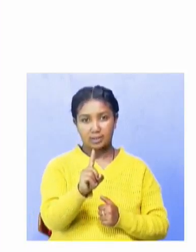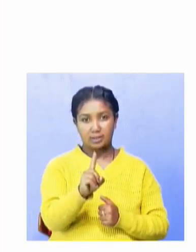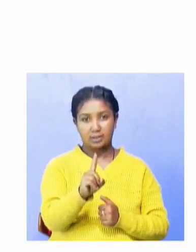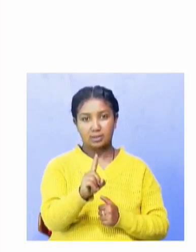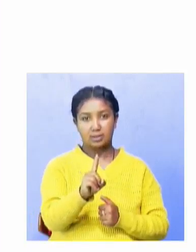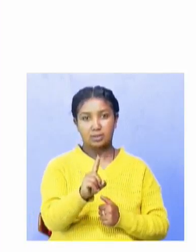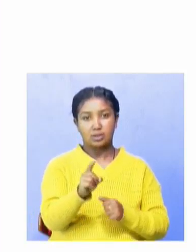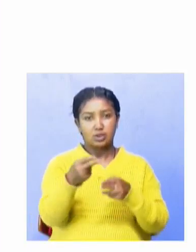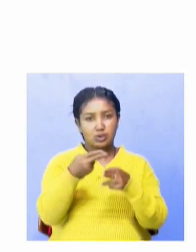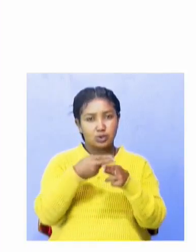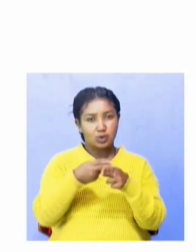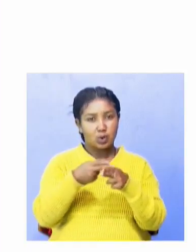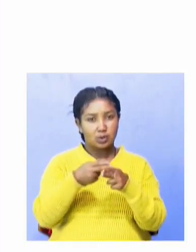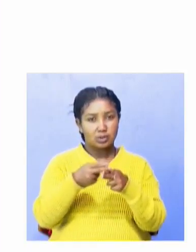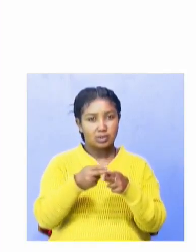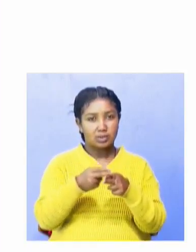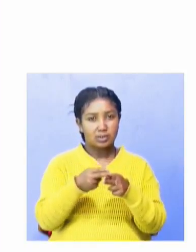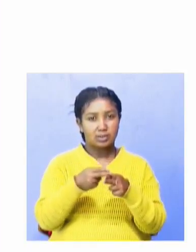short